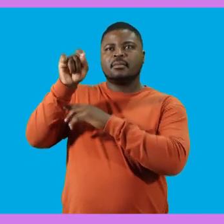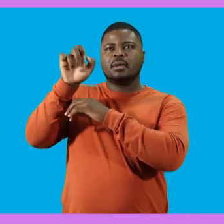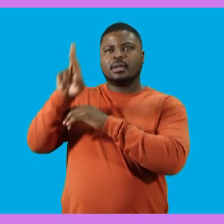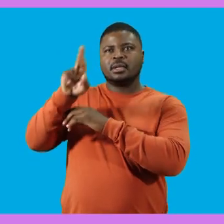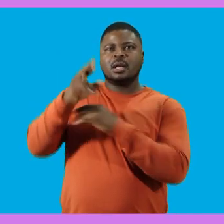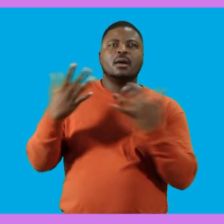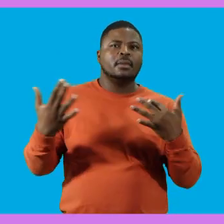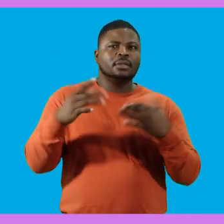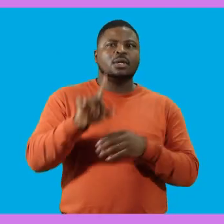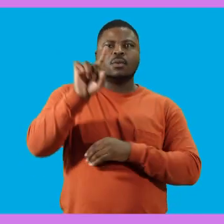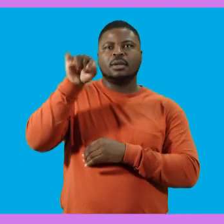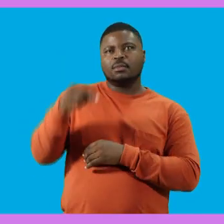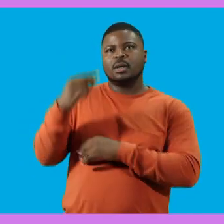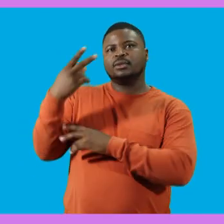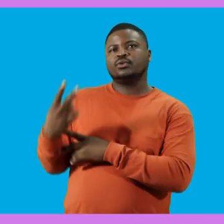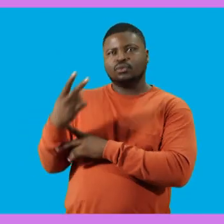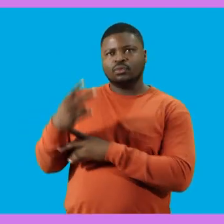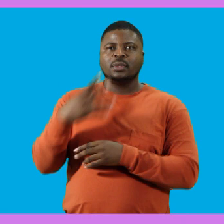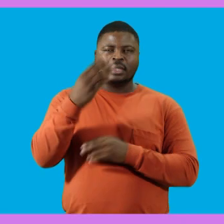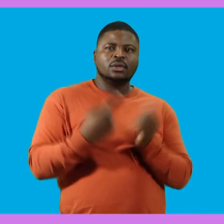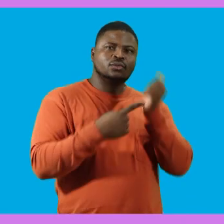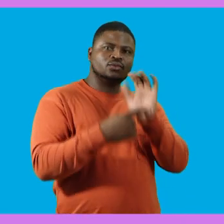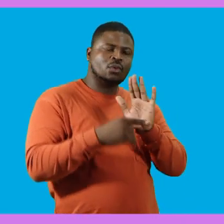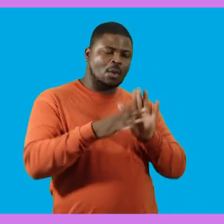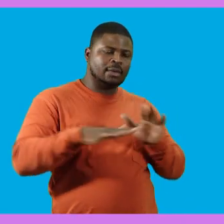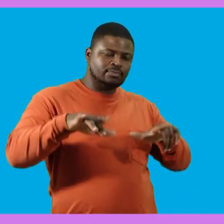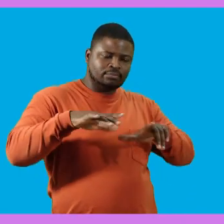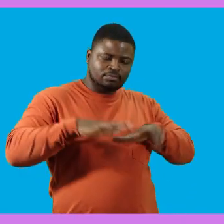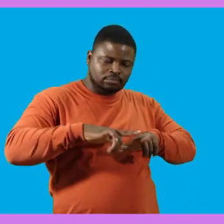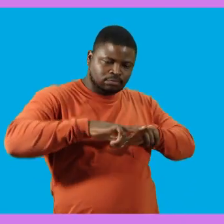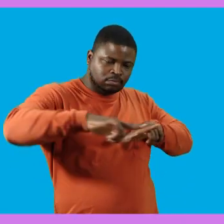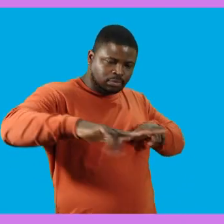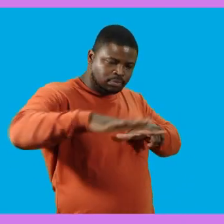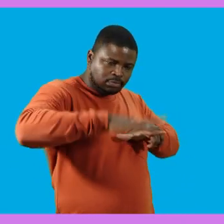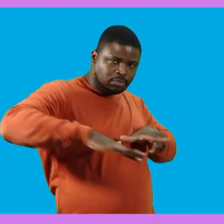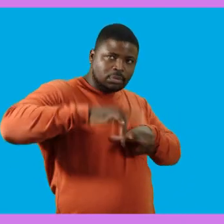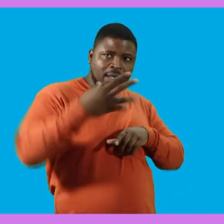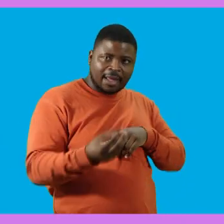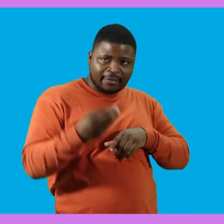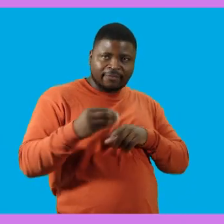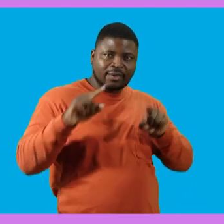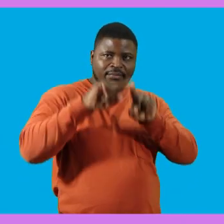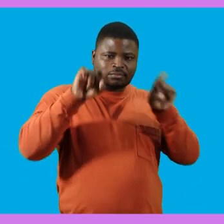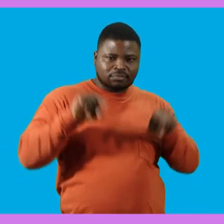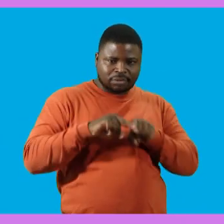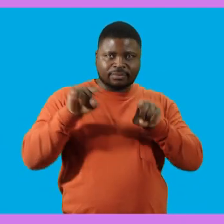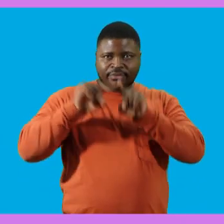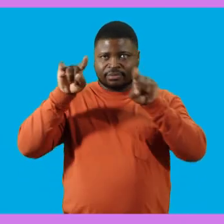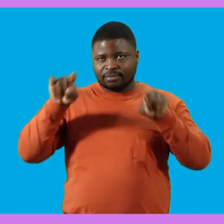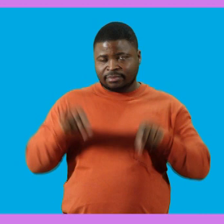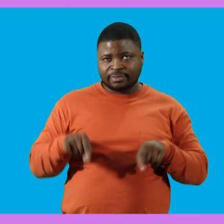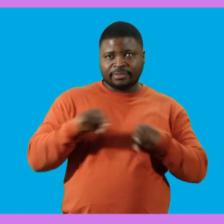meters. So they give us the pavement, that is a rectangle, and then